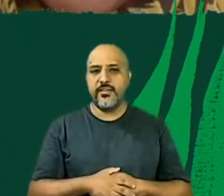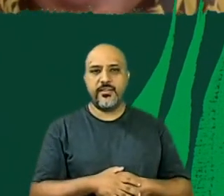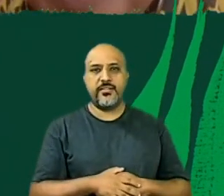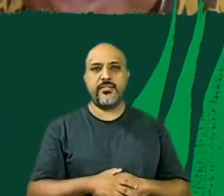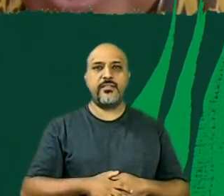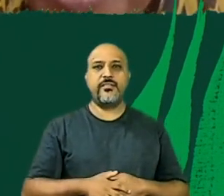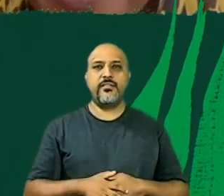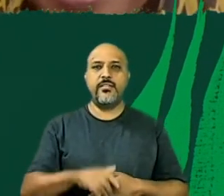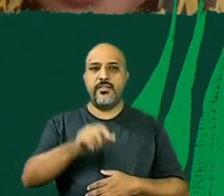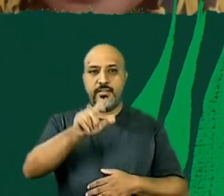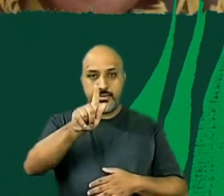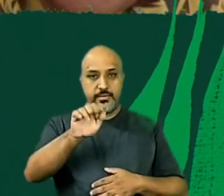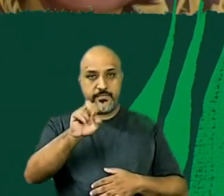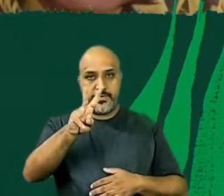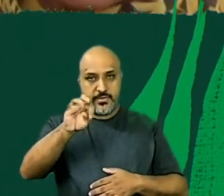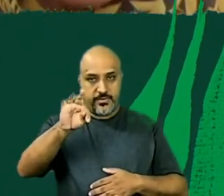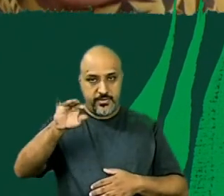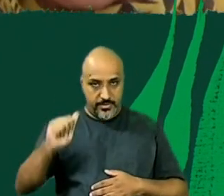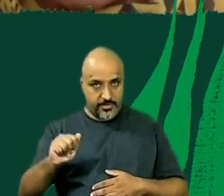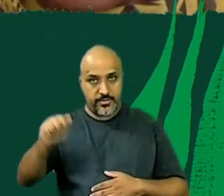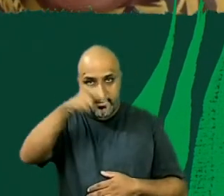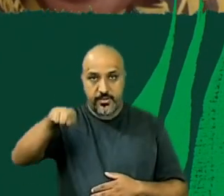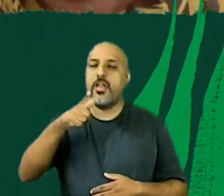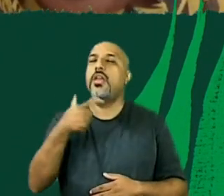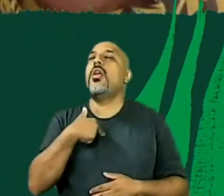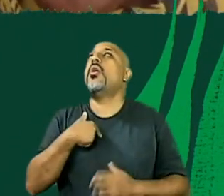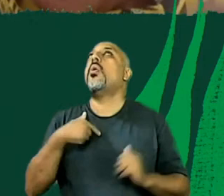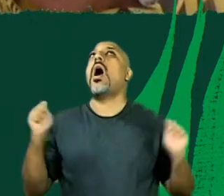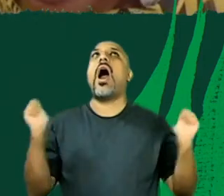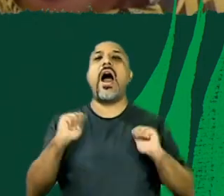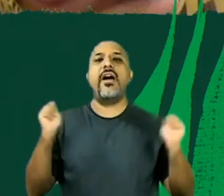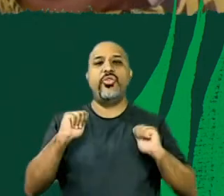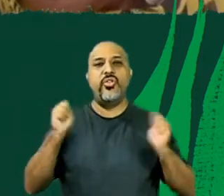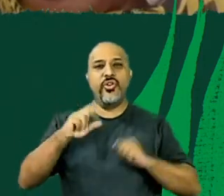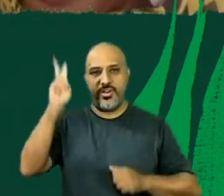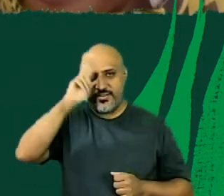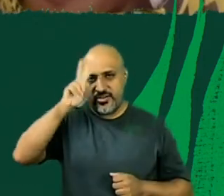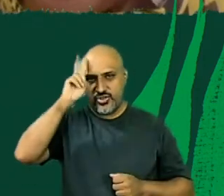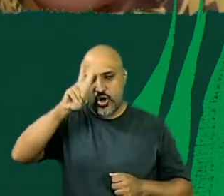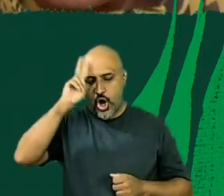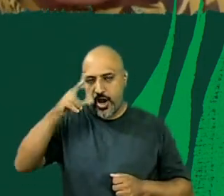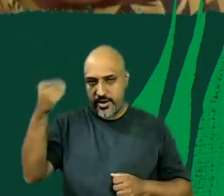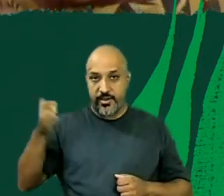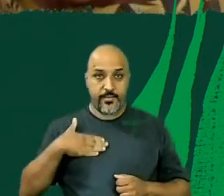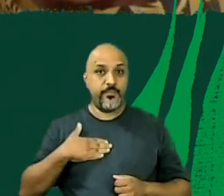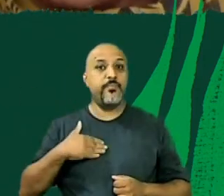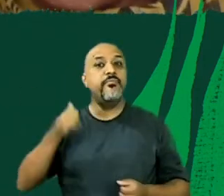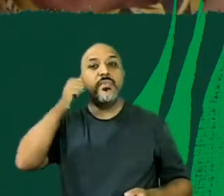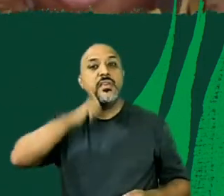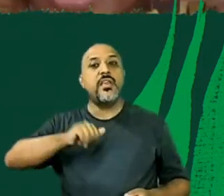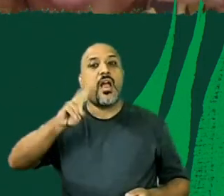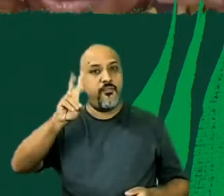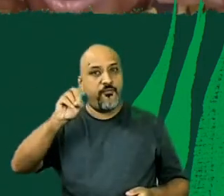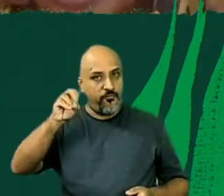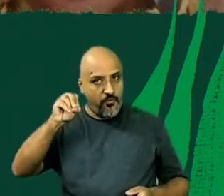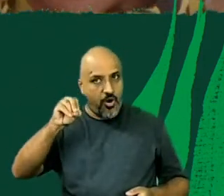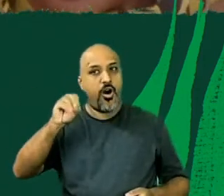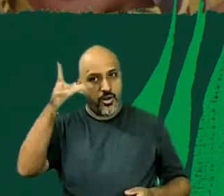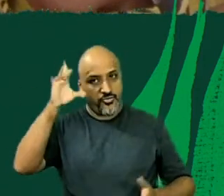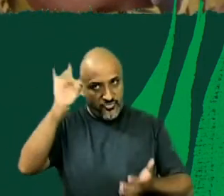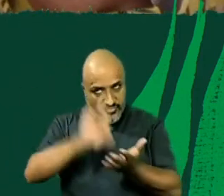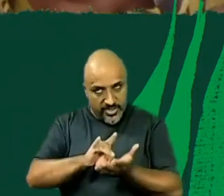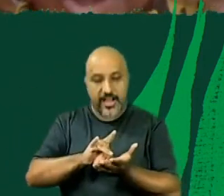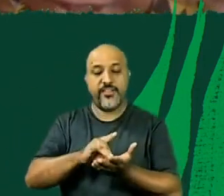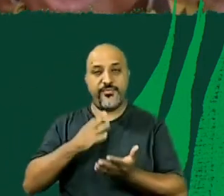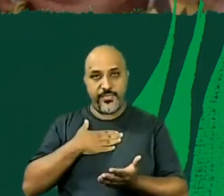I love that story. I loved it because my grandmother, my step grandmother, she was a drudge. You know, she was